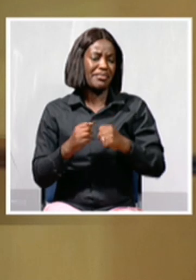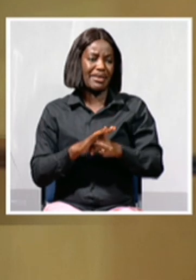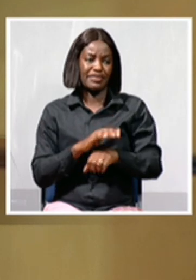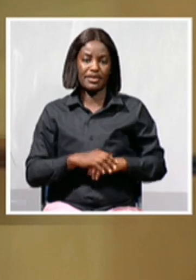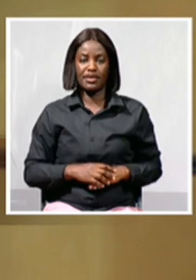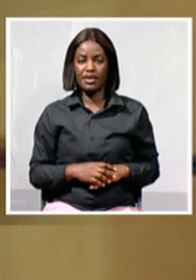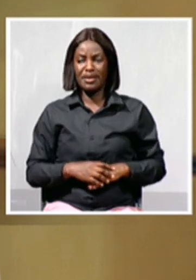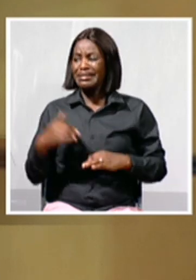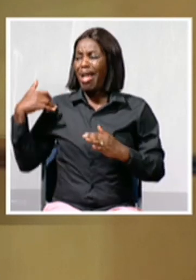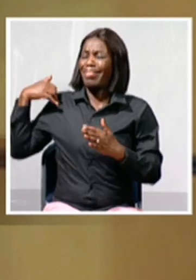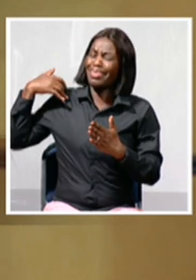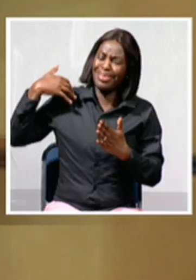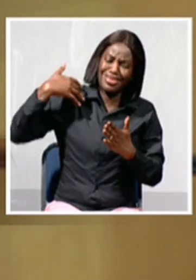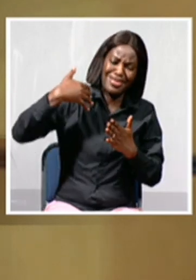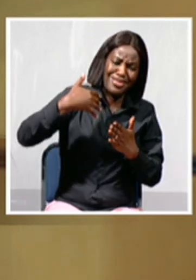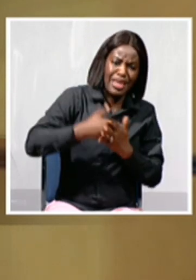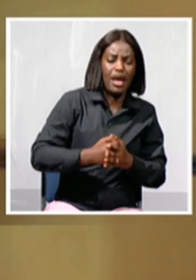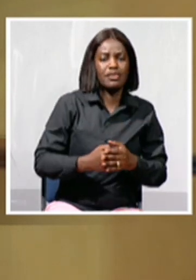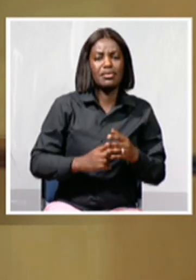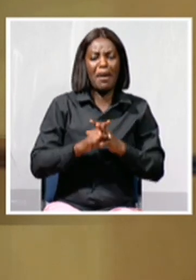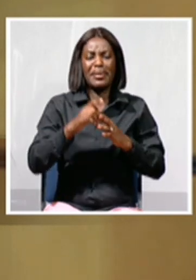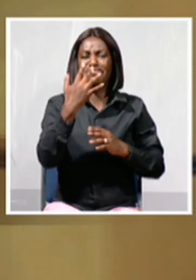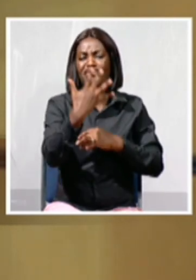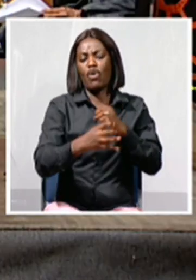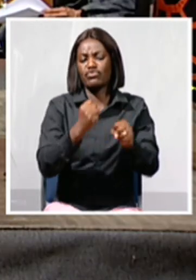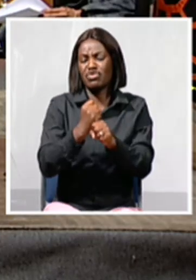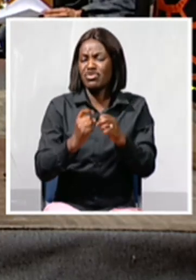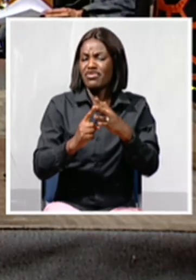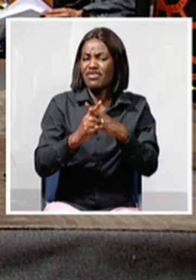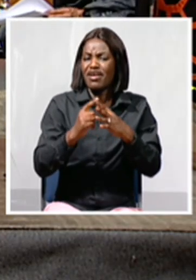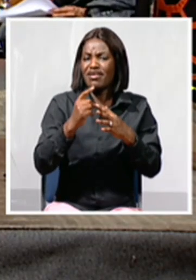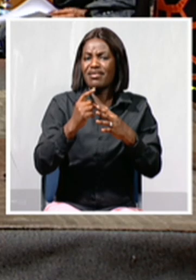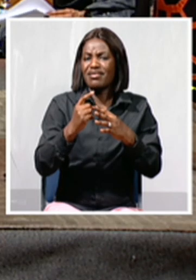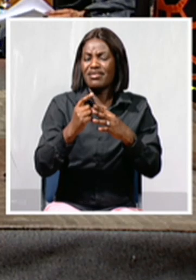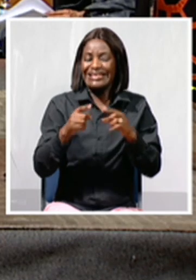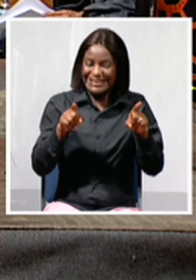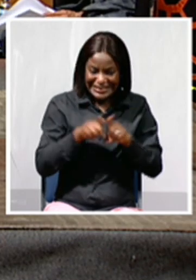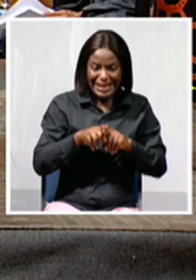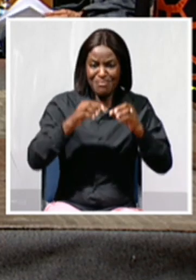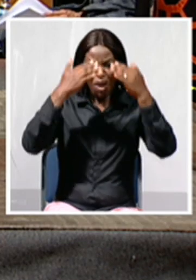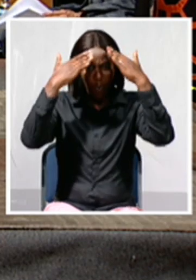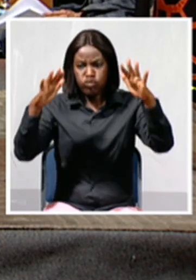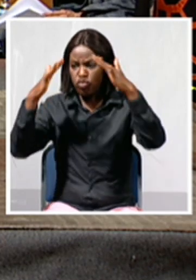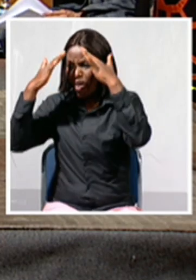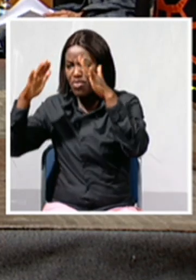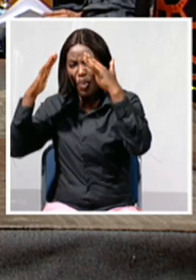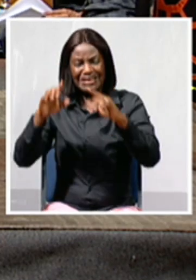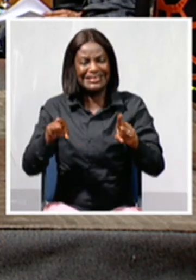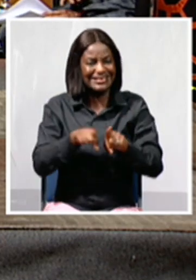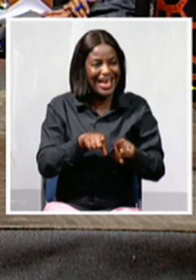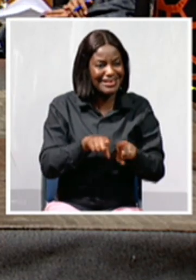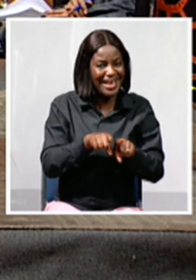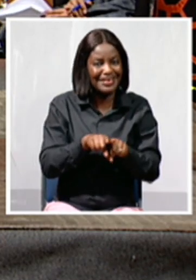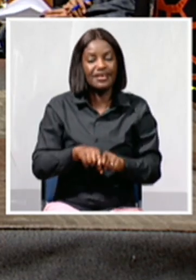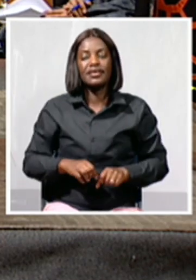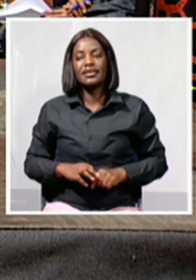have been underway every 5 years to ensure that those who do turn out to register also make it to the polls, yet we see